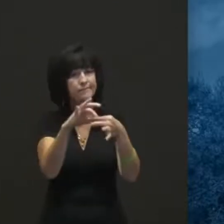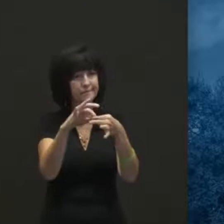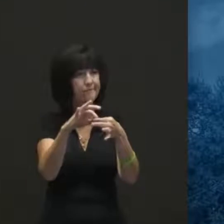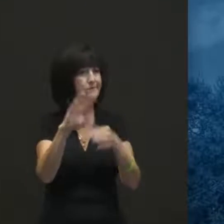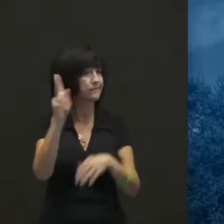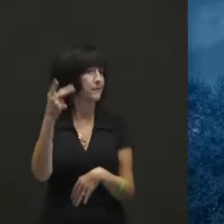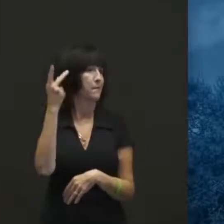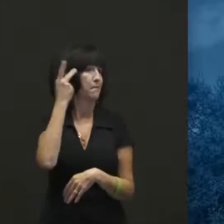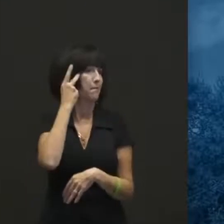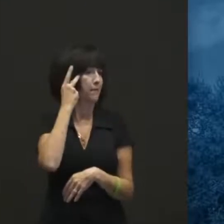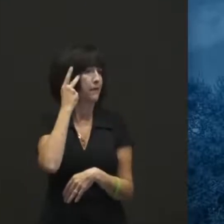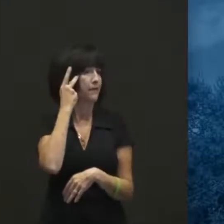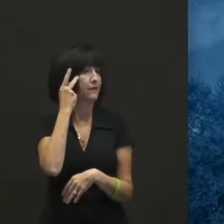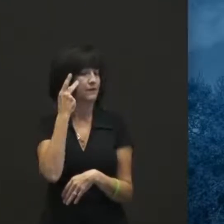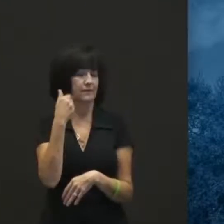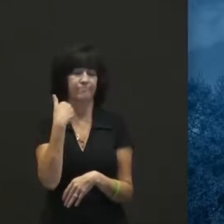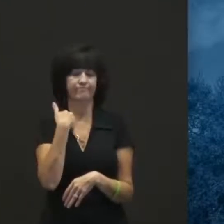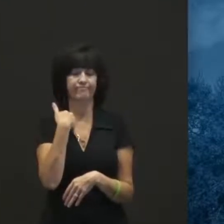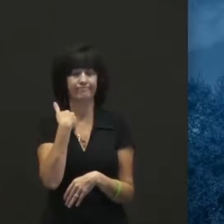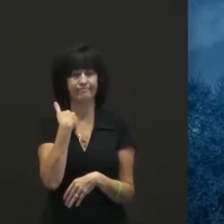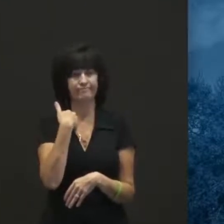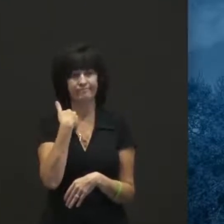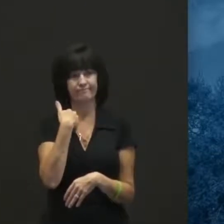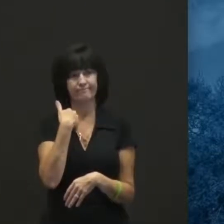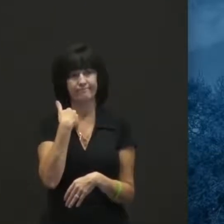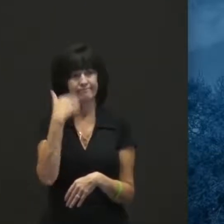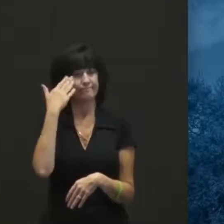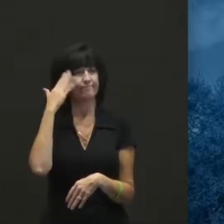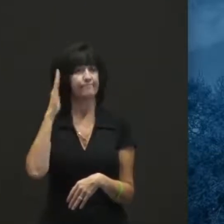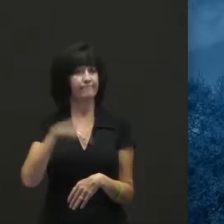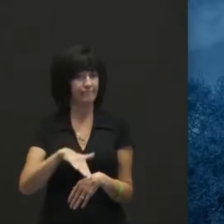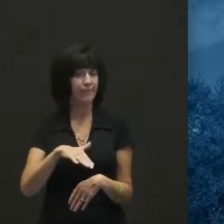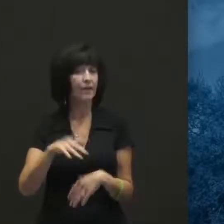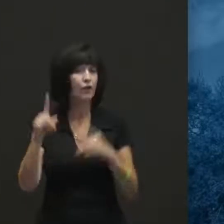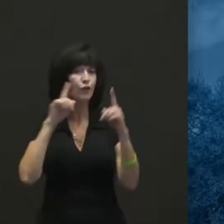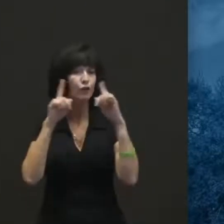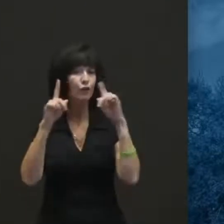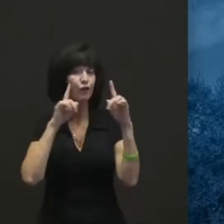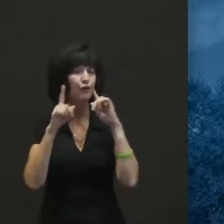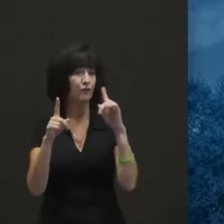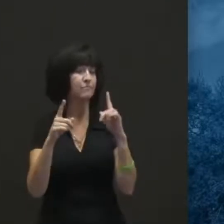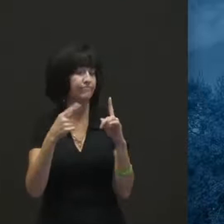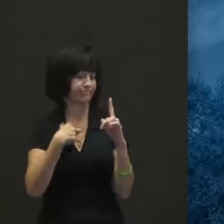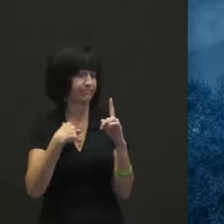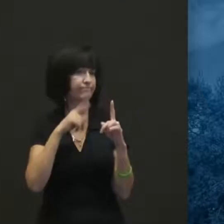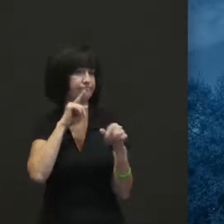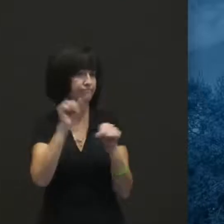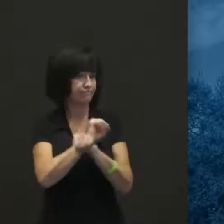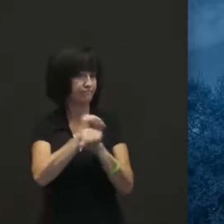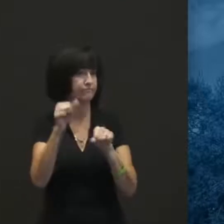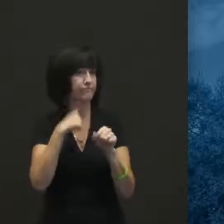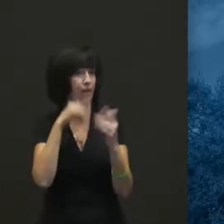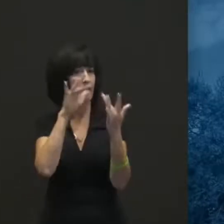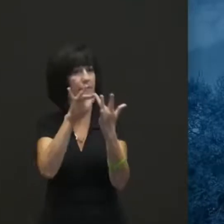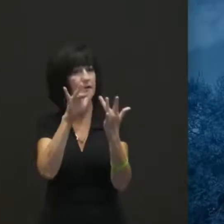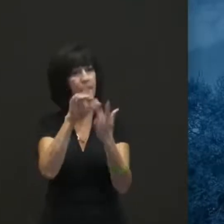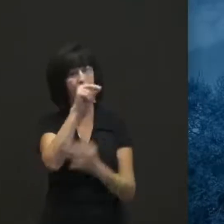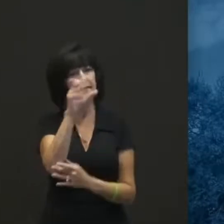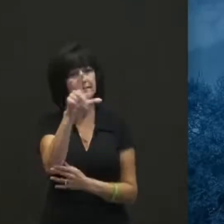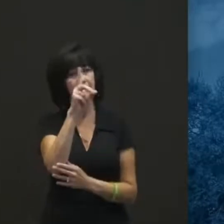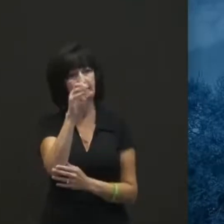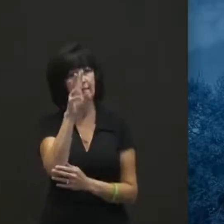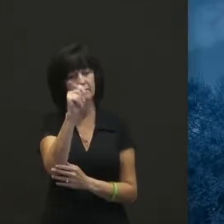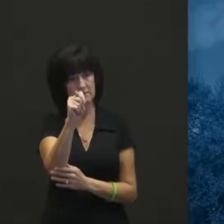when I saw it or heard it in the ad. I did contact the Department of Transportation to make sure that